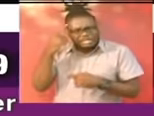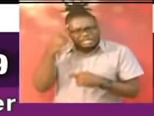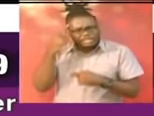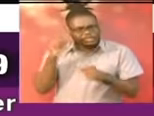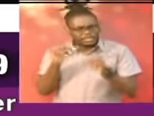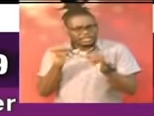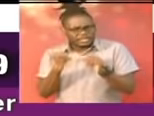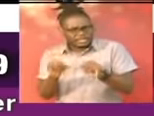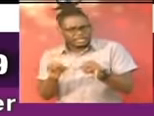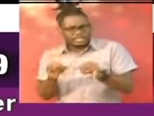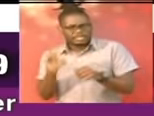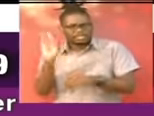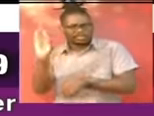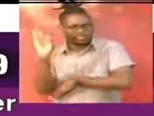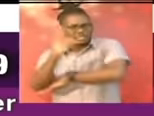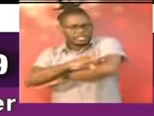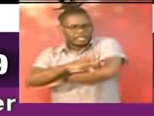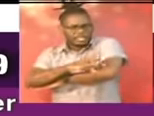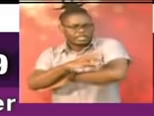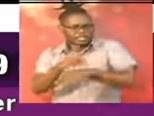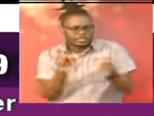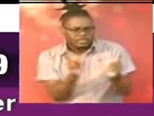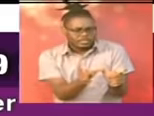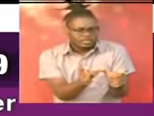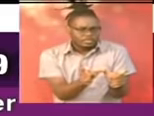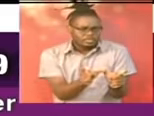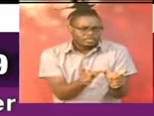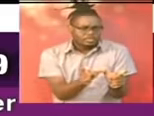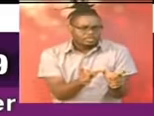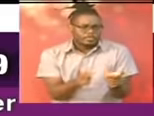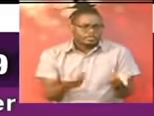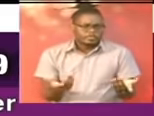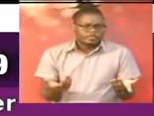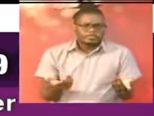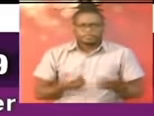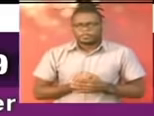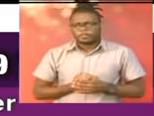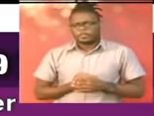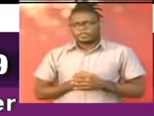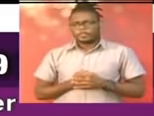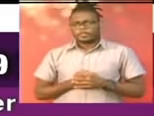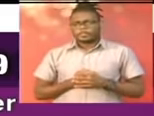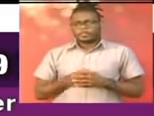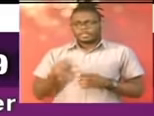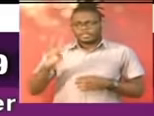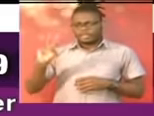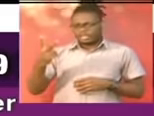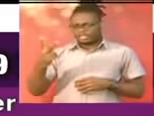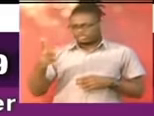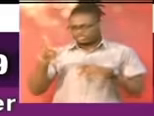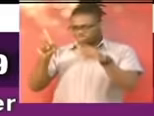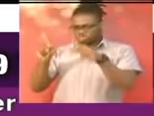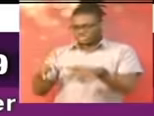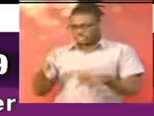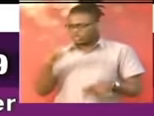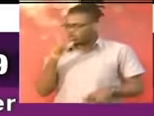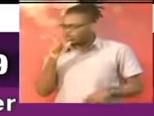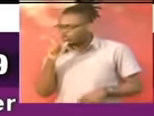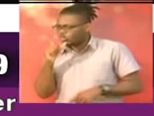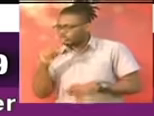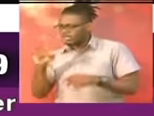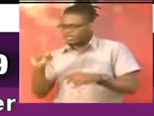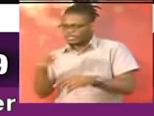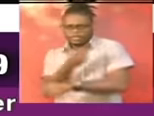persons? And my second question, persons who are vaccinated with vaccines that are not WHO